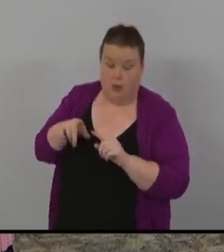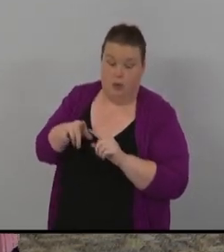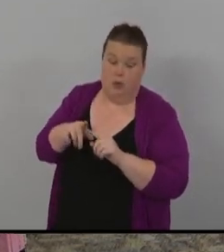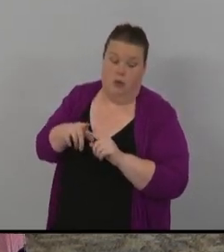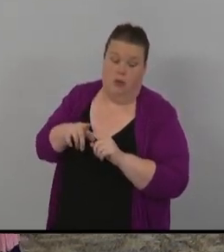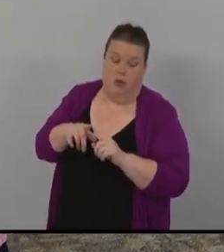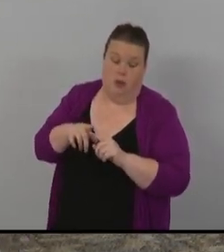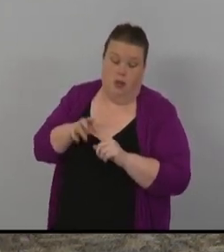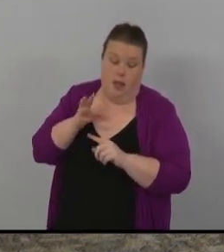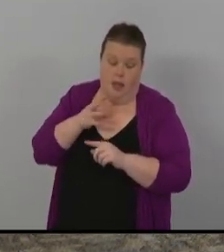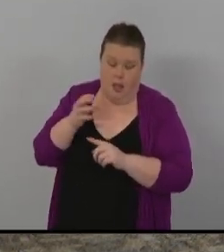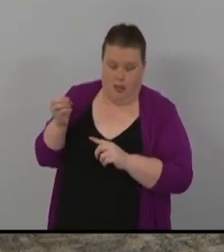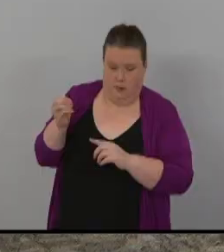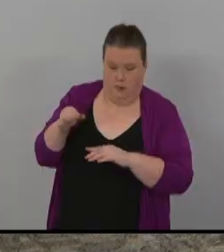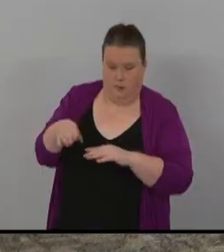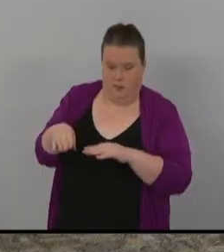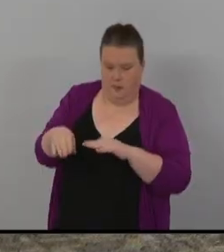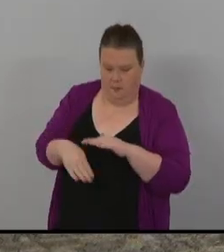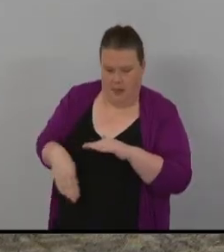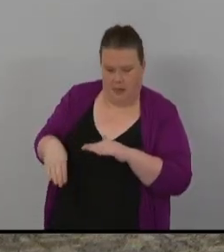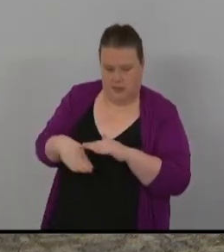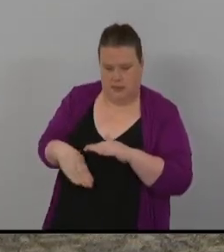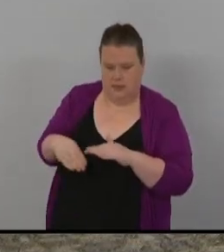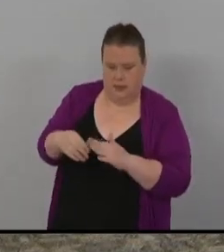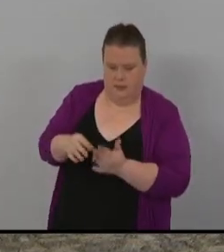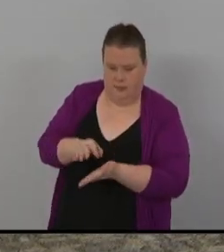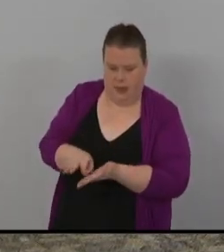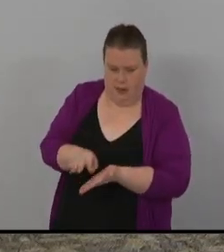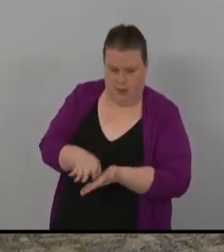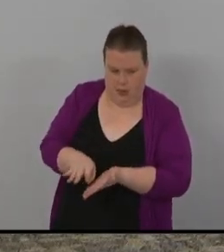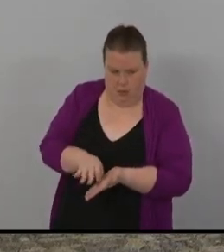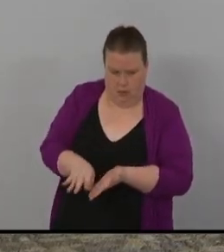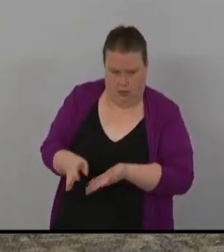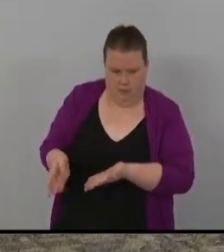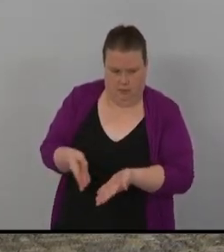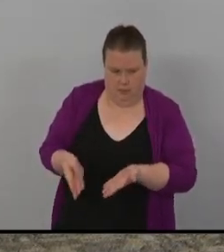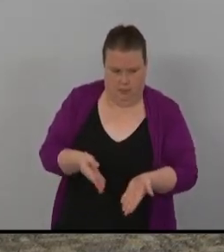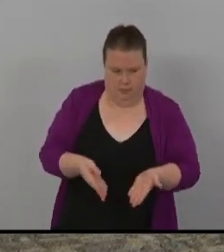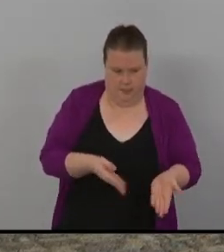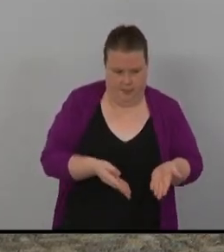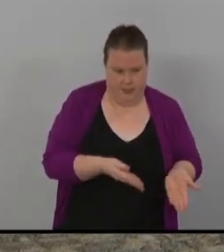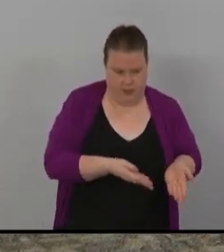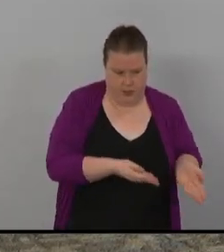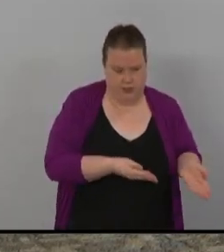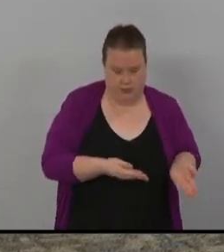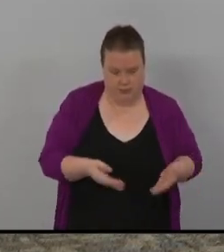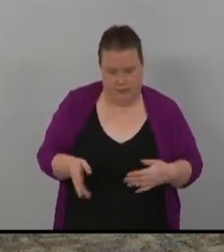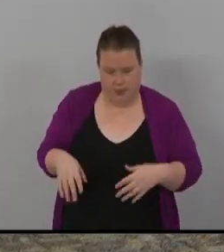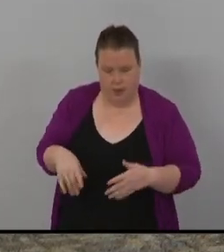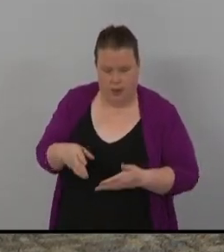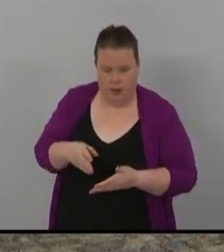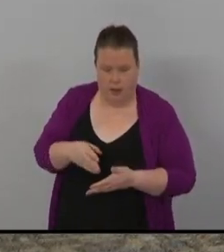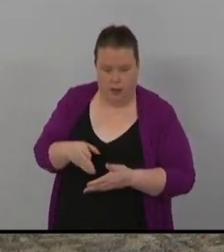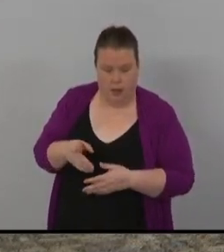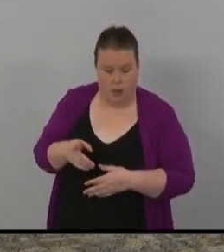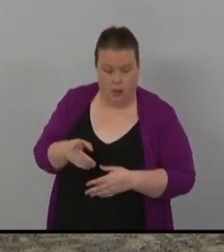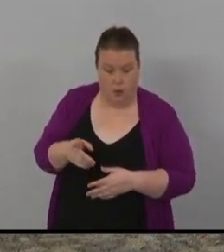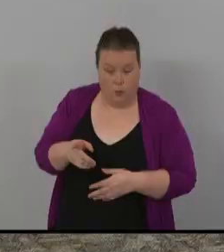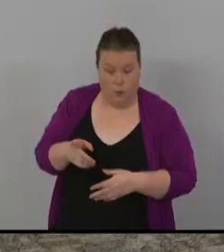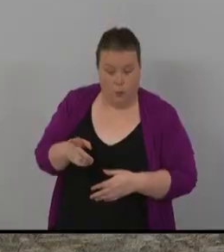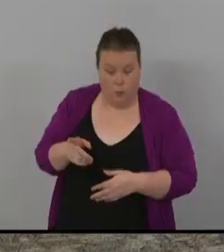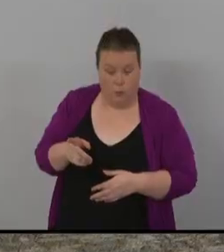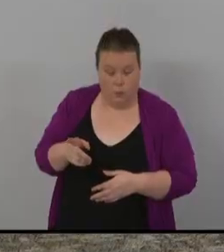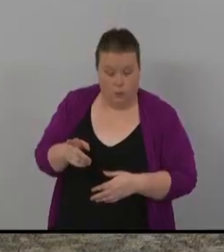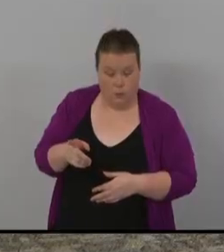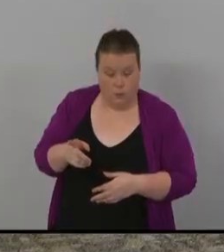we have to adopt or set the budgets in the same way. And for districts with a September 1st, now districts